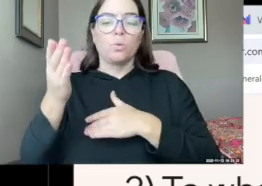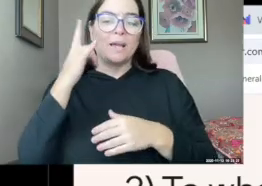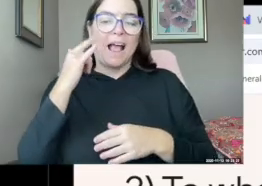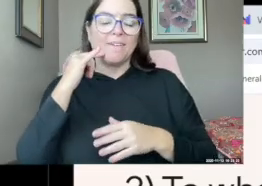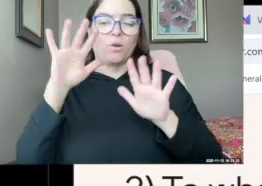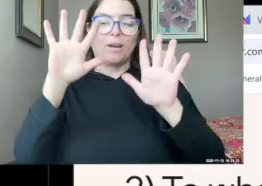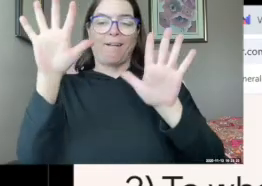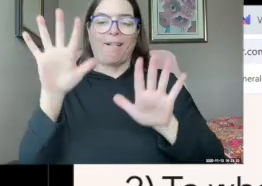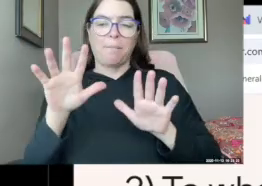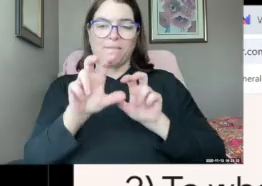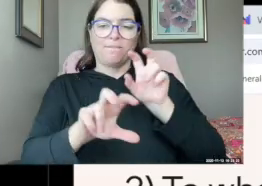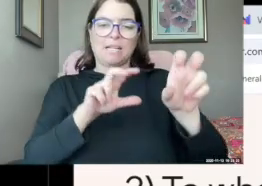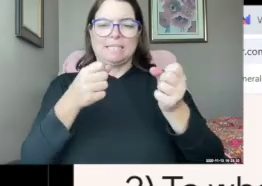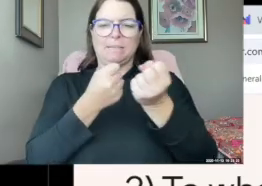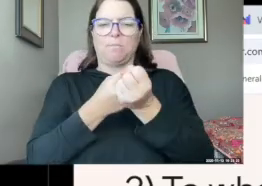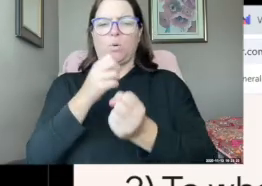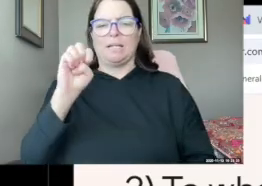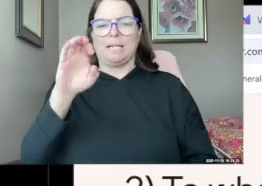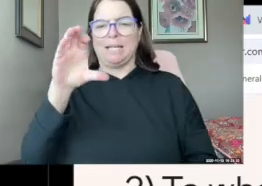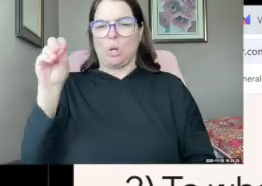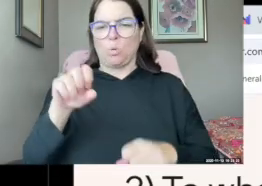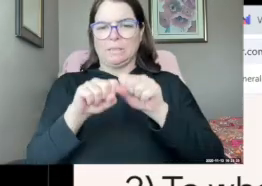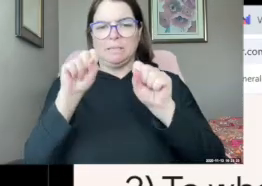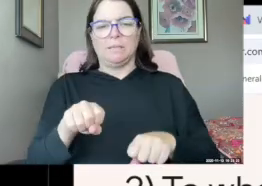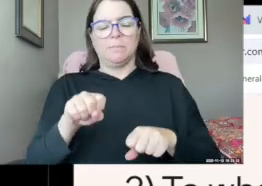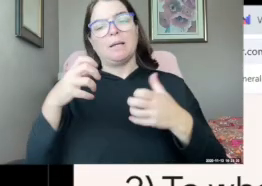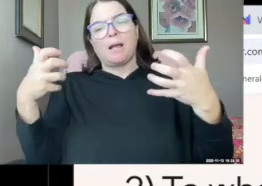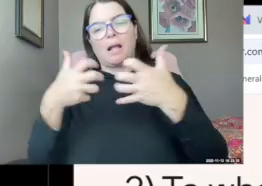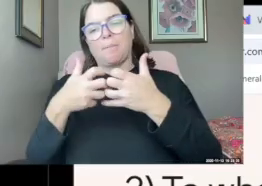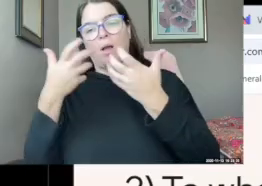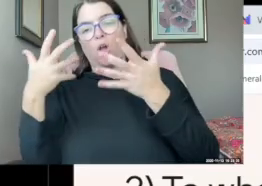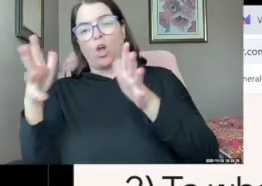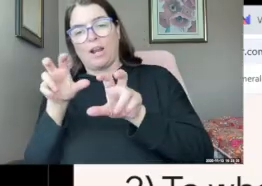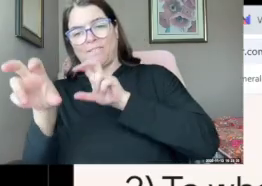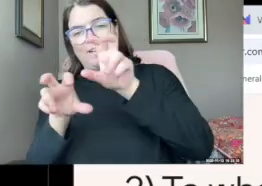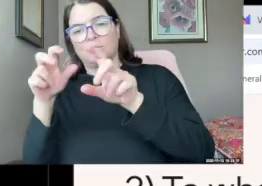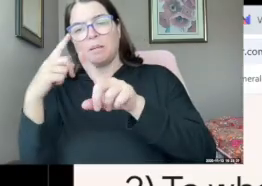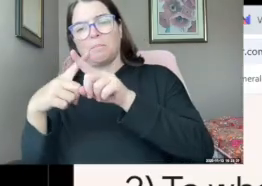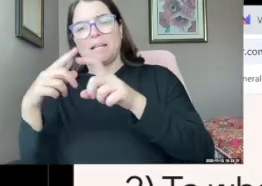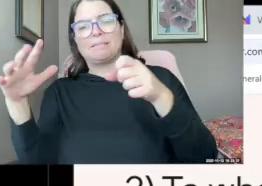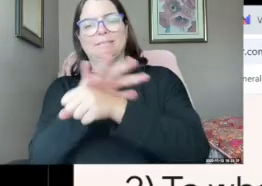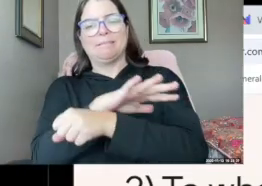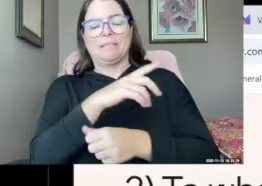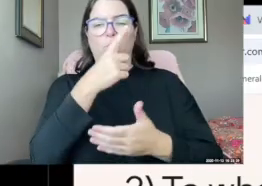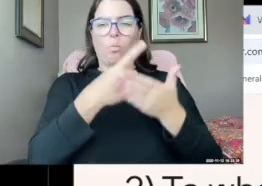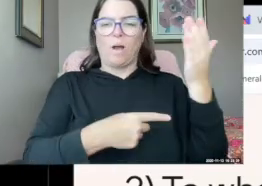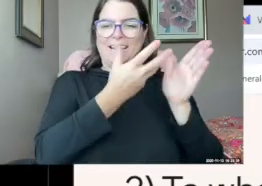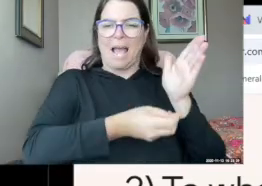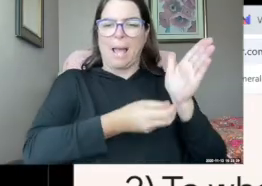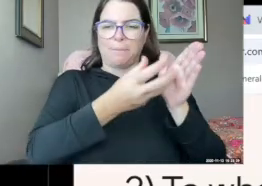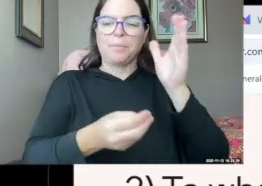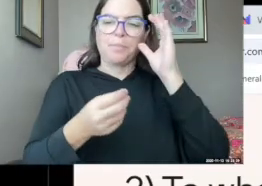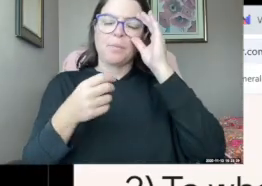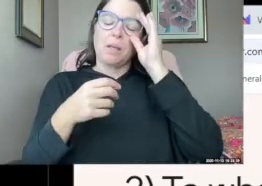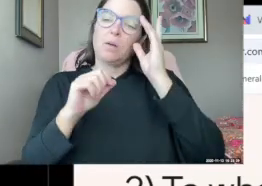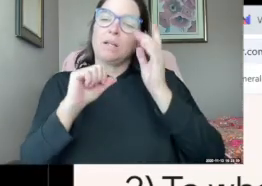California climate investments, support this ecosystem and complement existing transit investments while filling critical gaps.